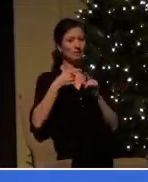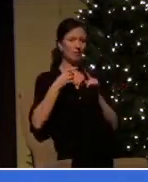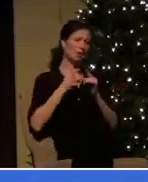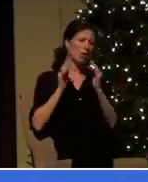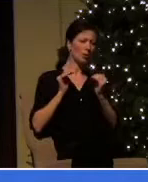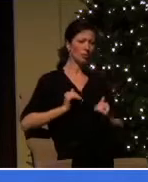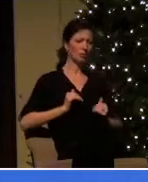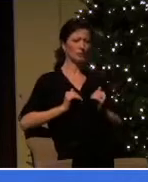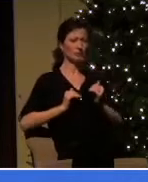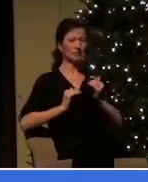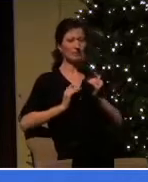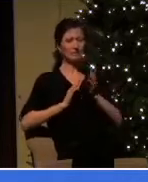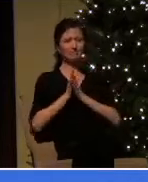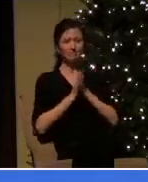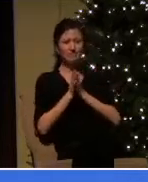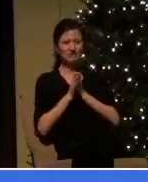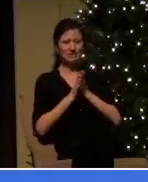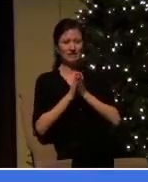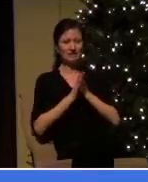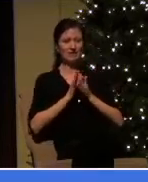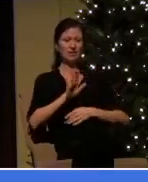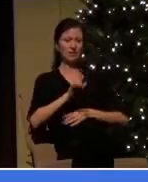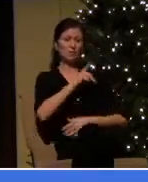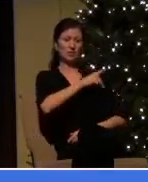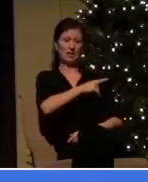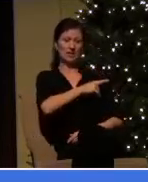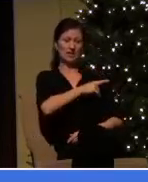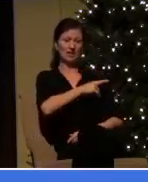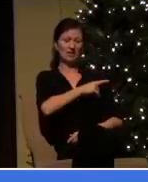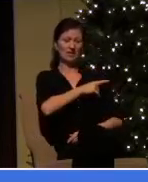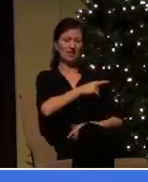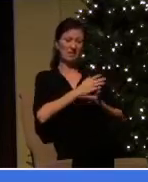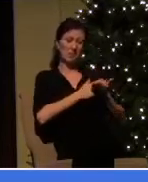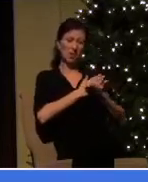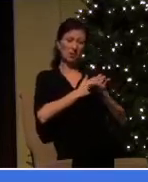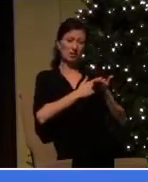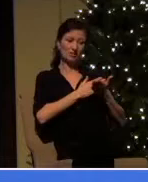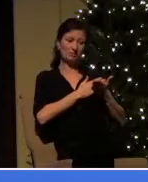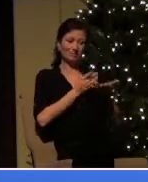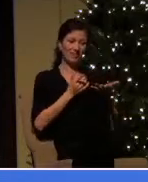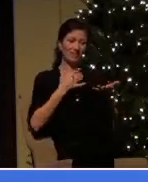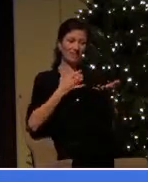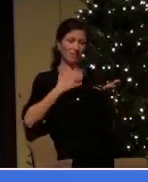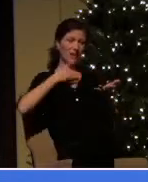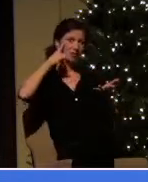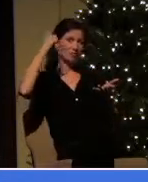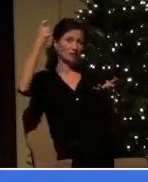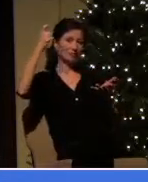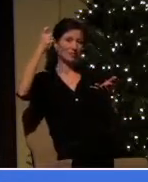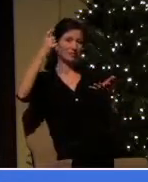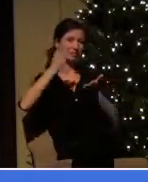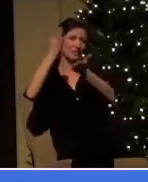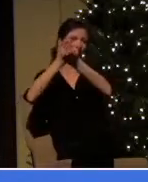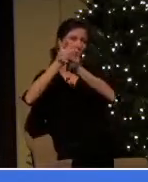expectations, whole aspects of their personality, they've had to deny to themselves and to other people